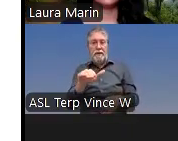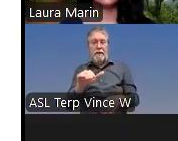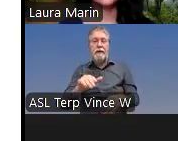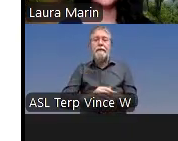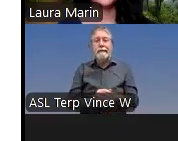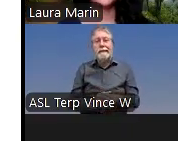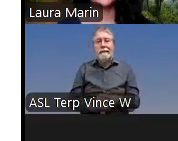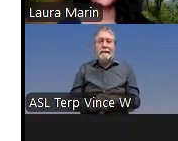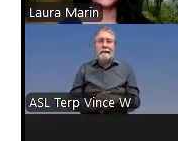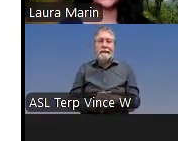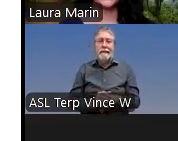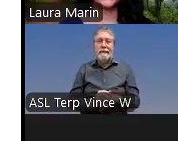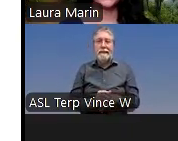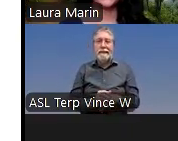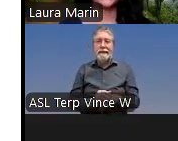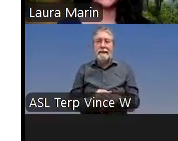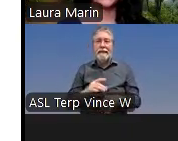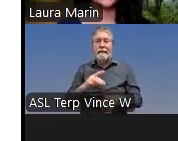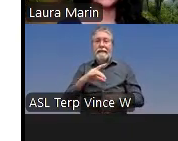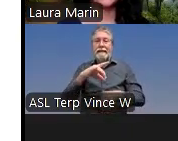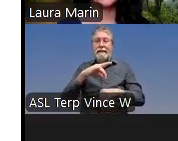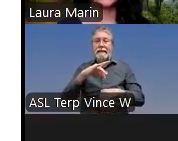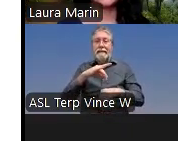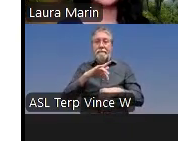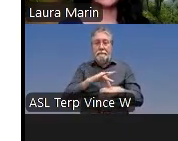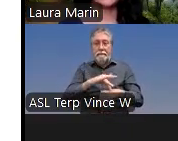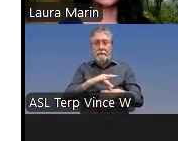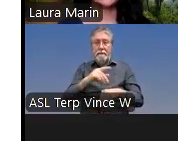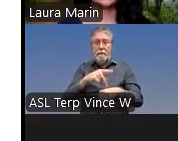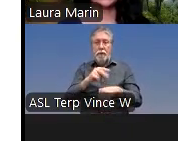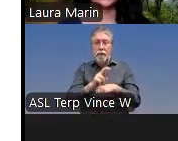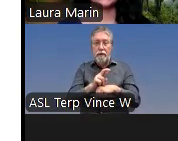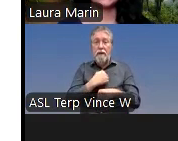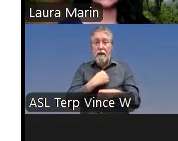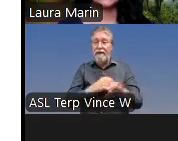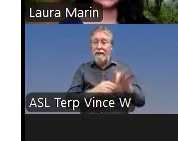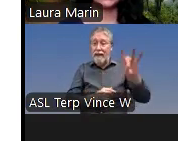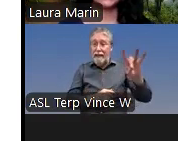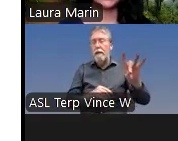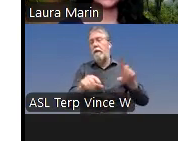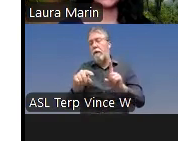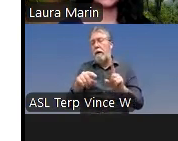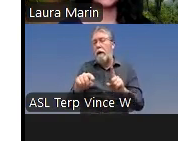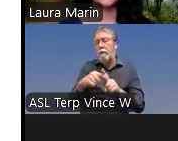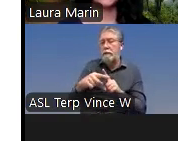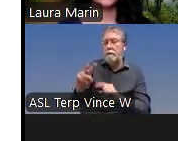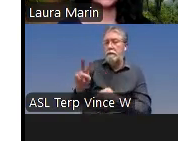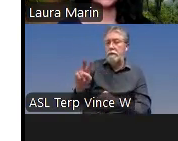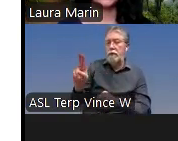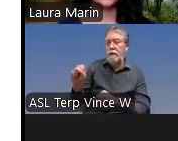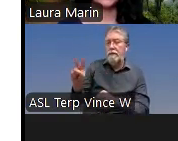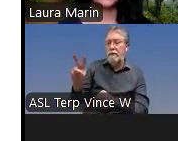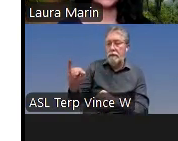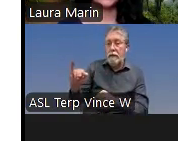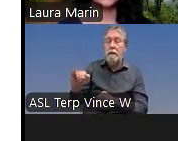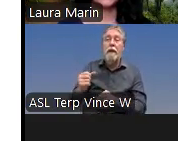Hampshire. There are 8 active sites in Puerto Rico and the Virgin Islands. We did a big trip